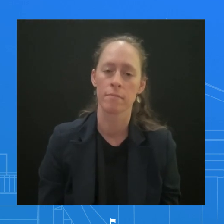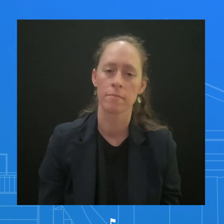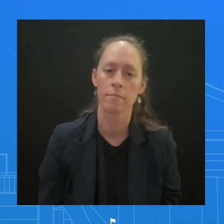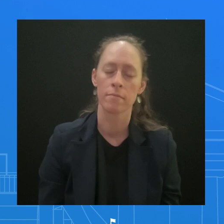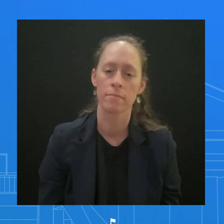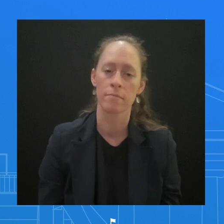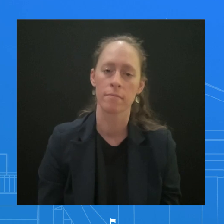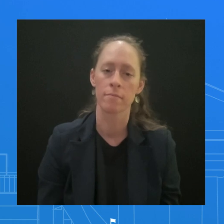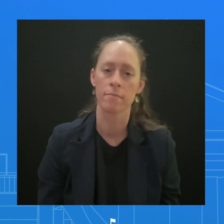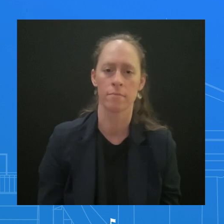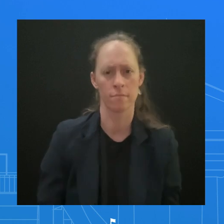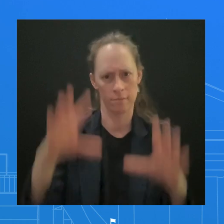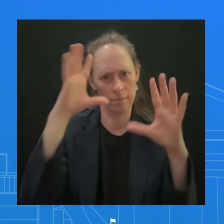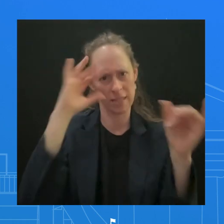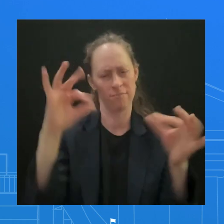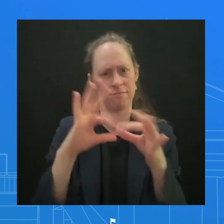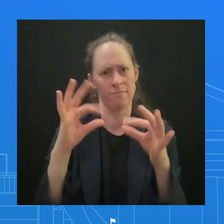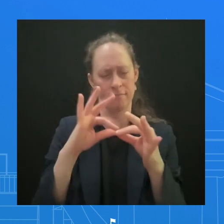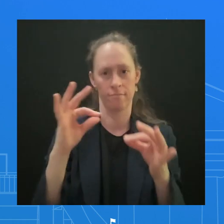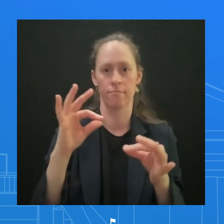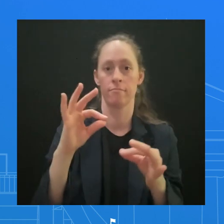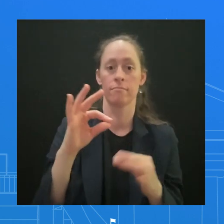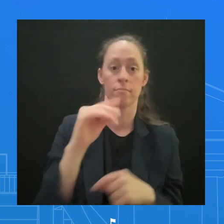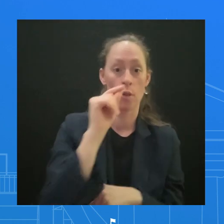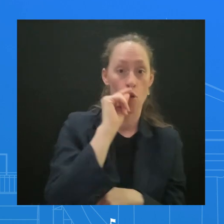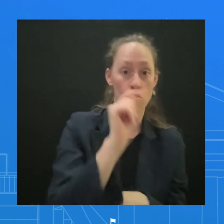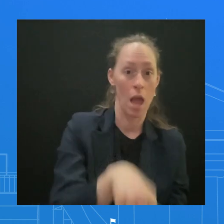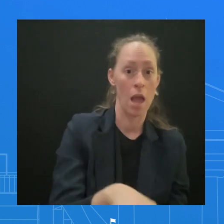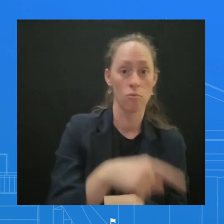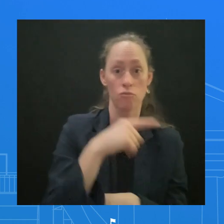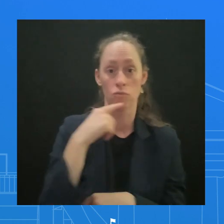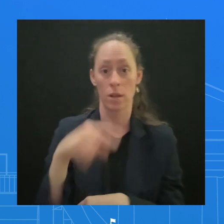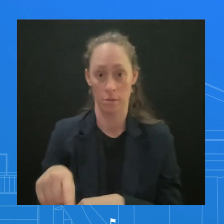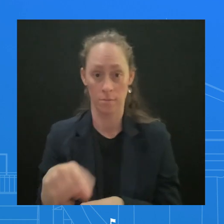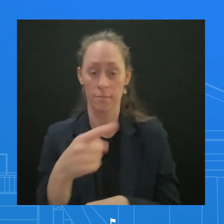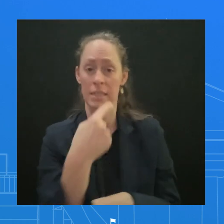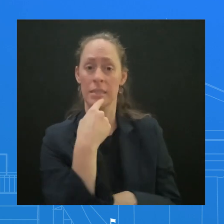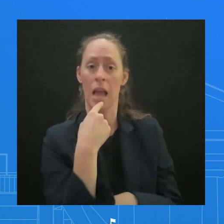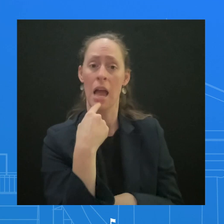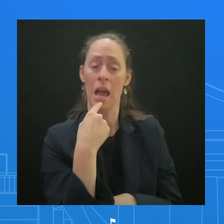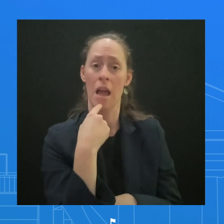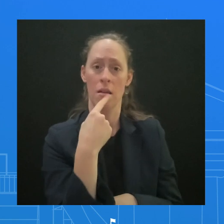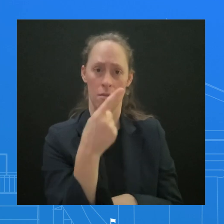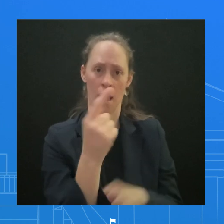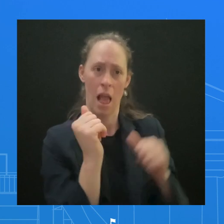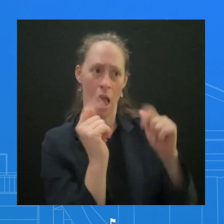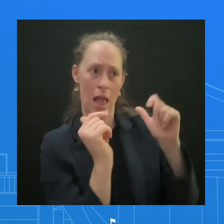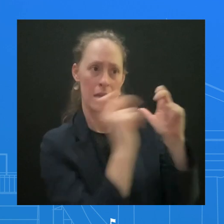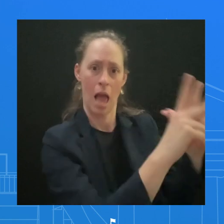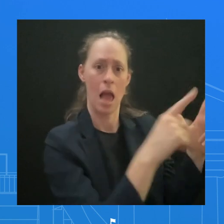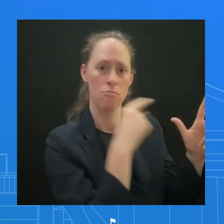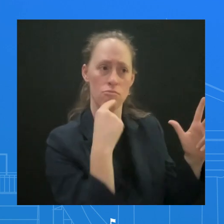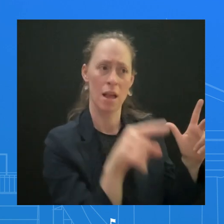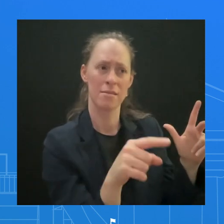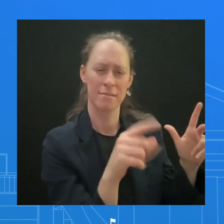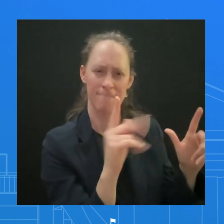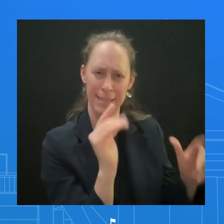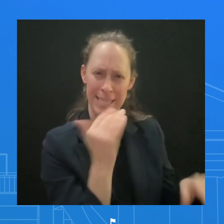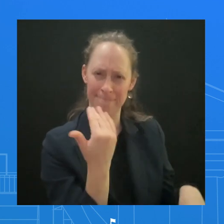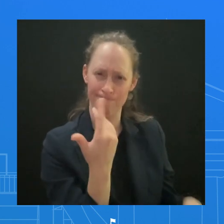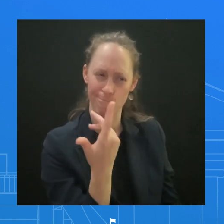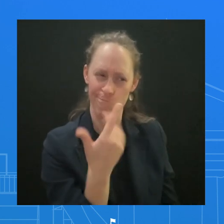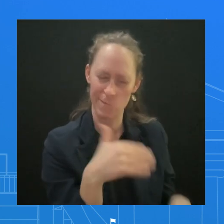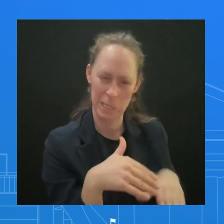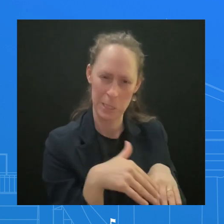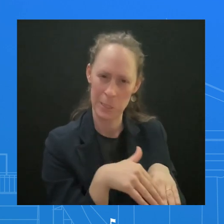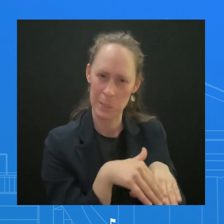right now about the pace and what you guys are seeing and hearing from talking with Ukrainian officials? We're focused on making sure that the Ukrainian armed forces have everything